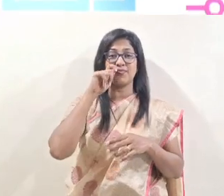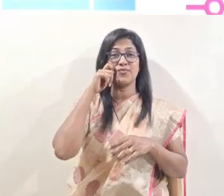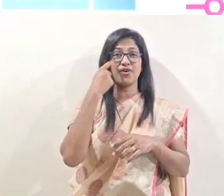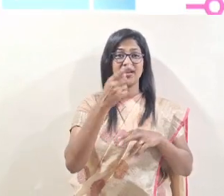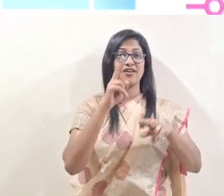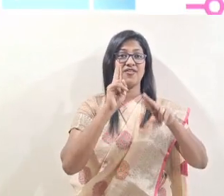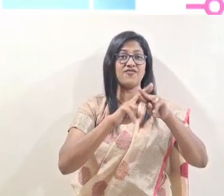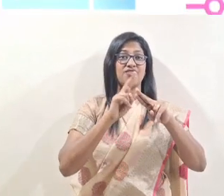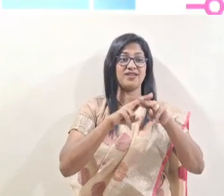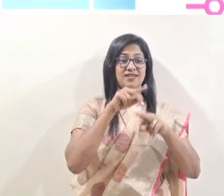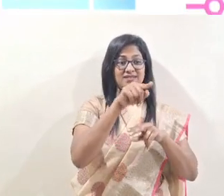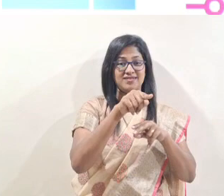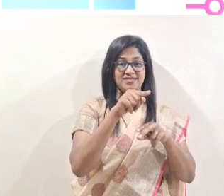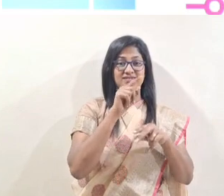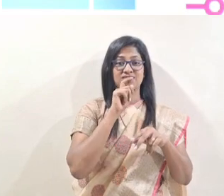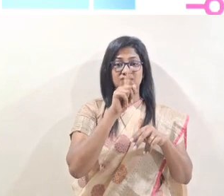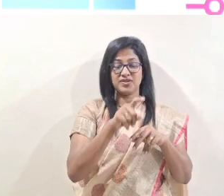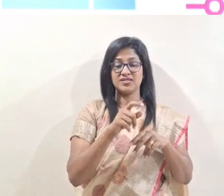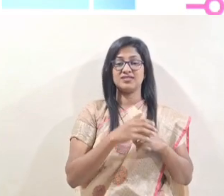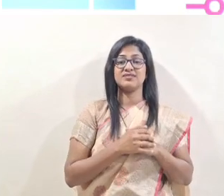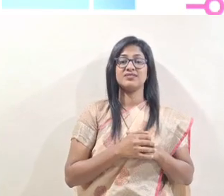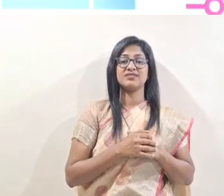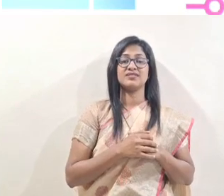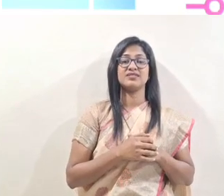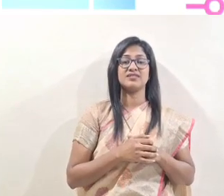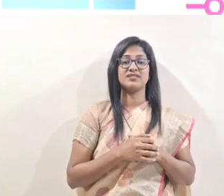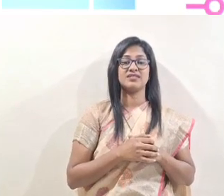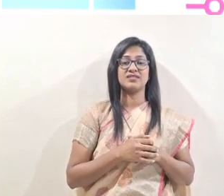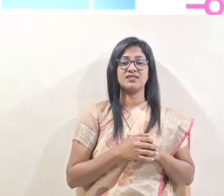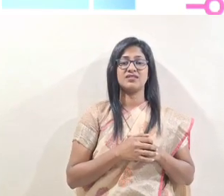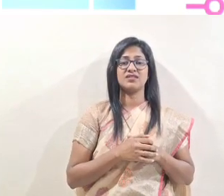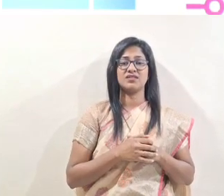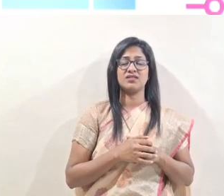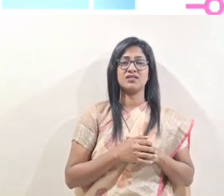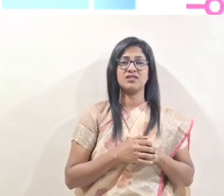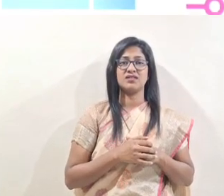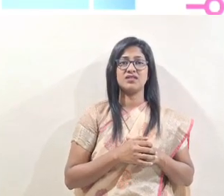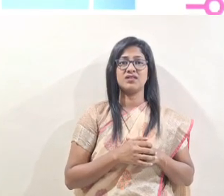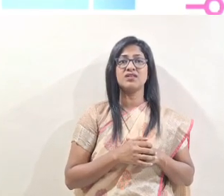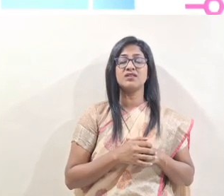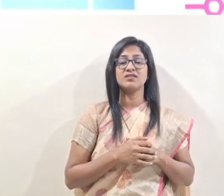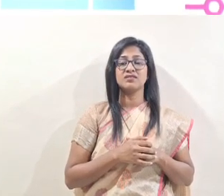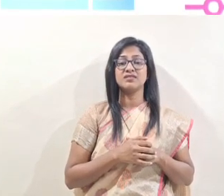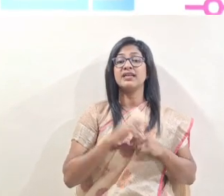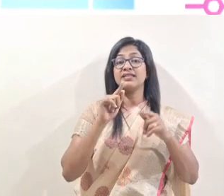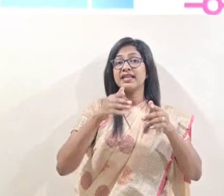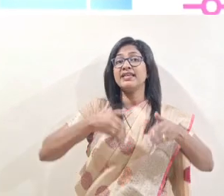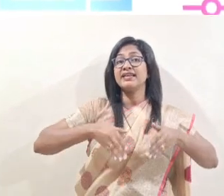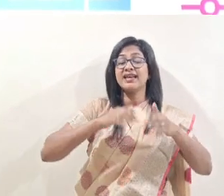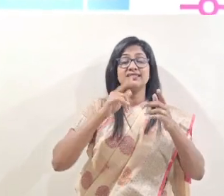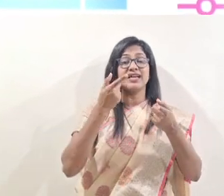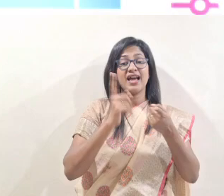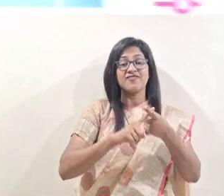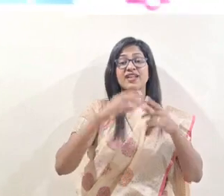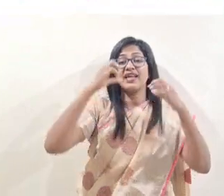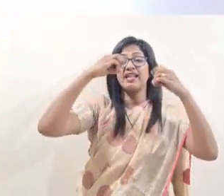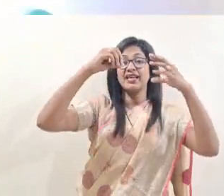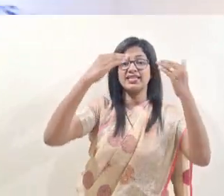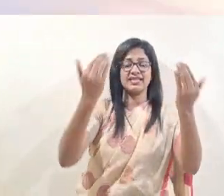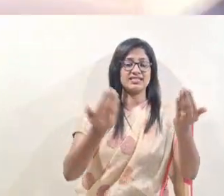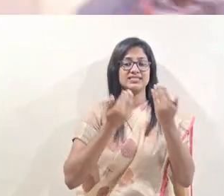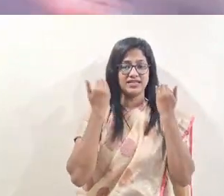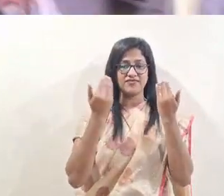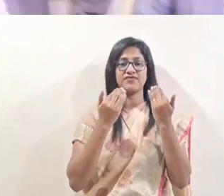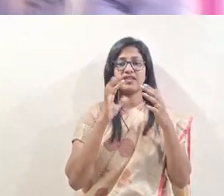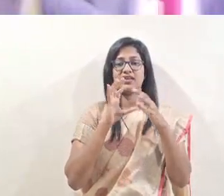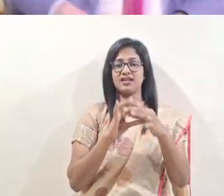and if you permit, this was actually on the total safety aspect, yeah. Electrical safety. Yeah. In the